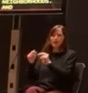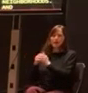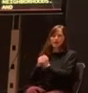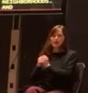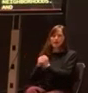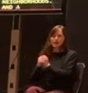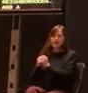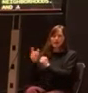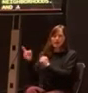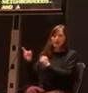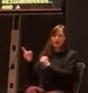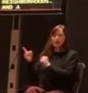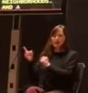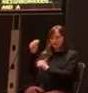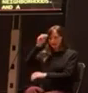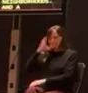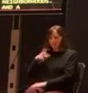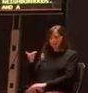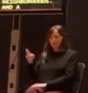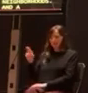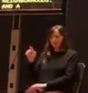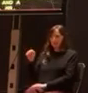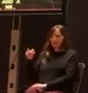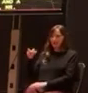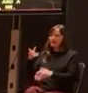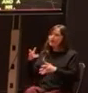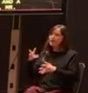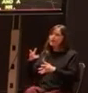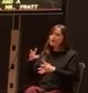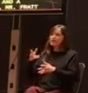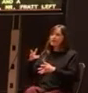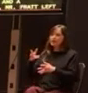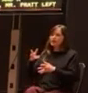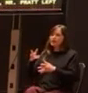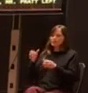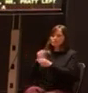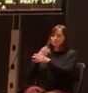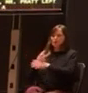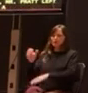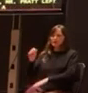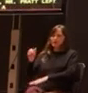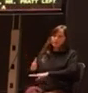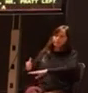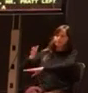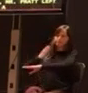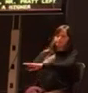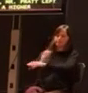Pratt led Seattle on a higher road in race relations.